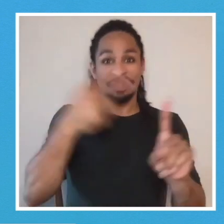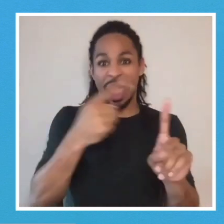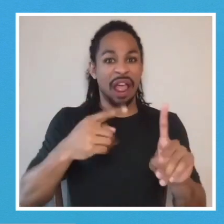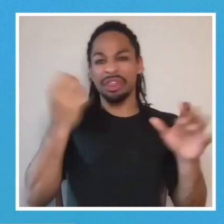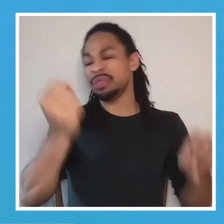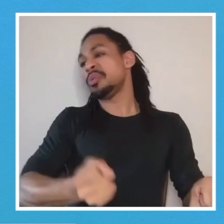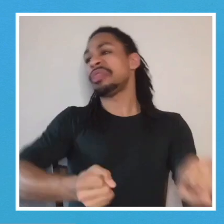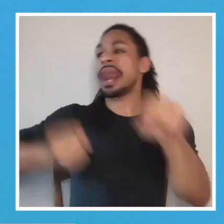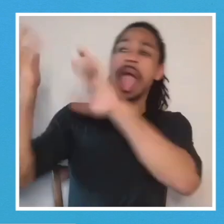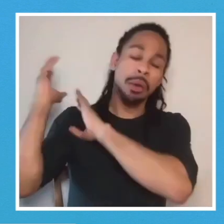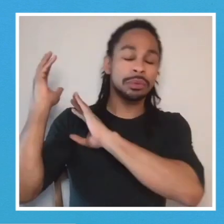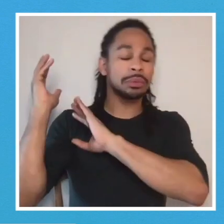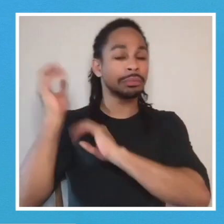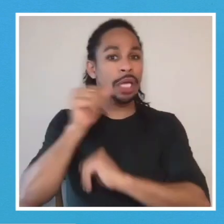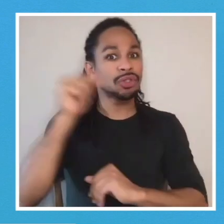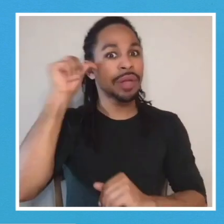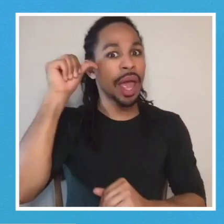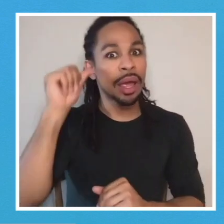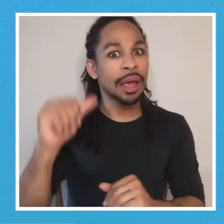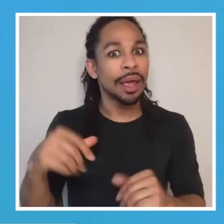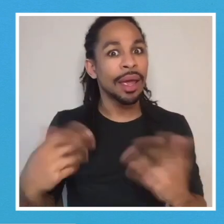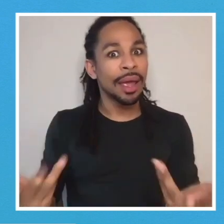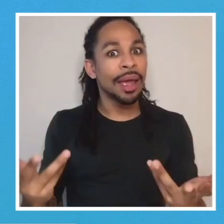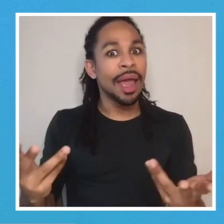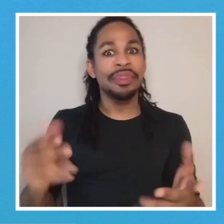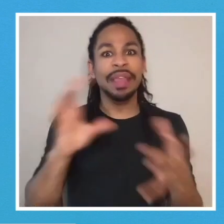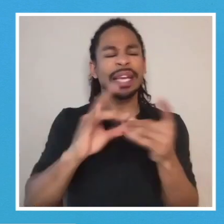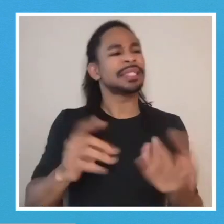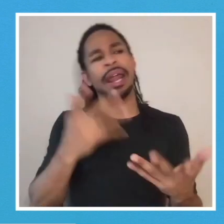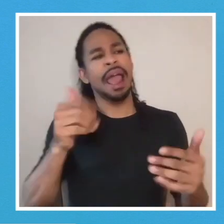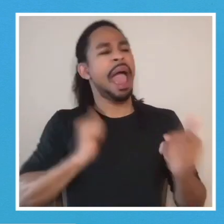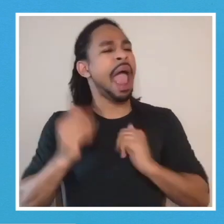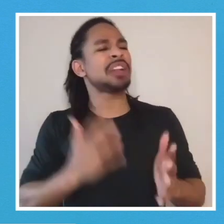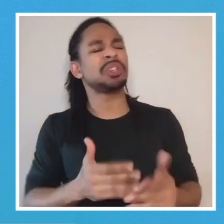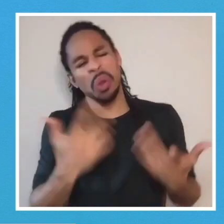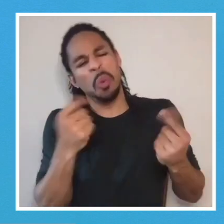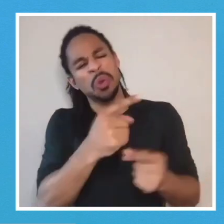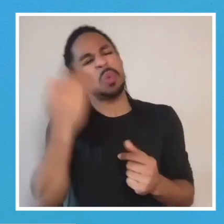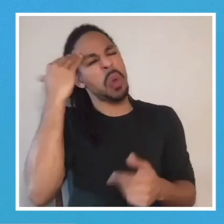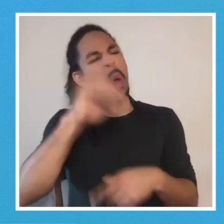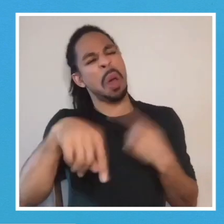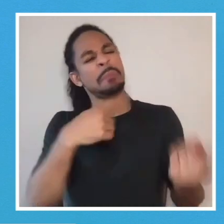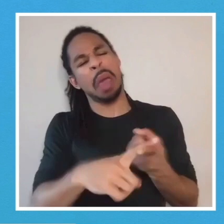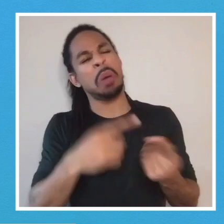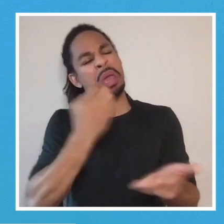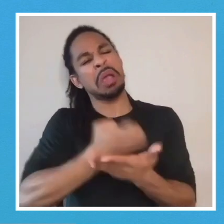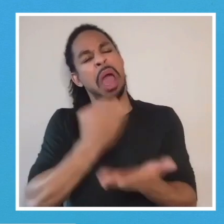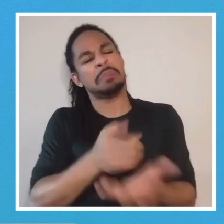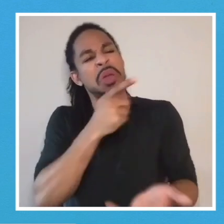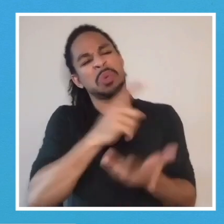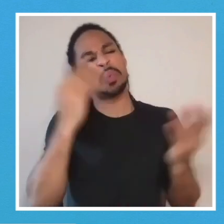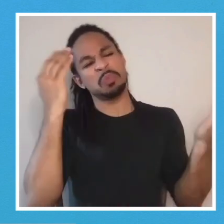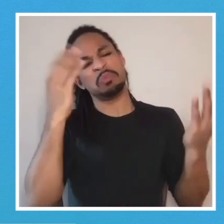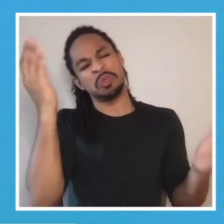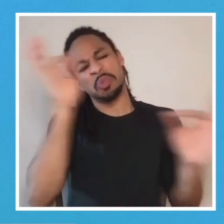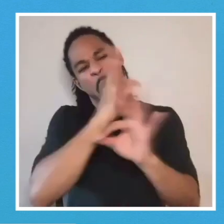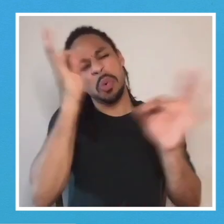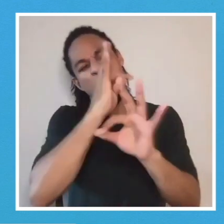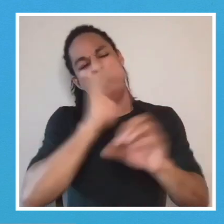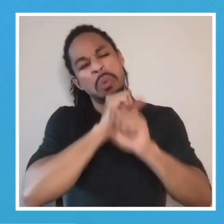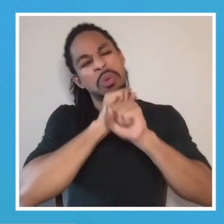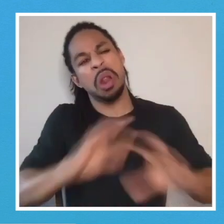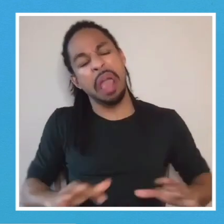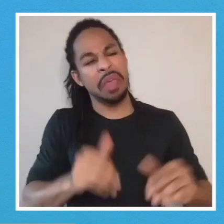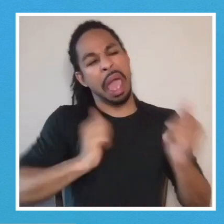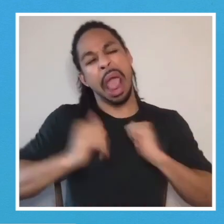acting. You don't have any. What do you know about economies? The what do shut you up know and about dribble move? Keep dribbling, keep doing what you